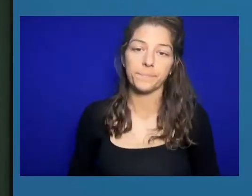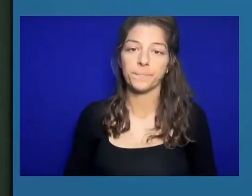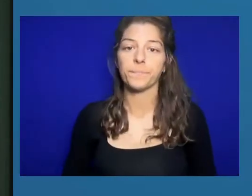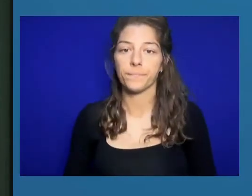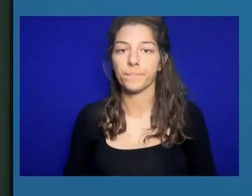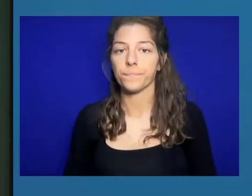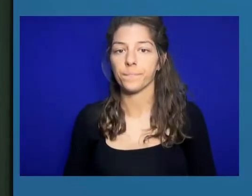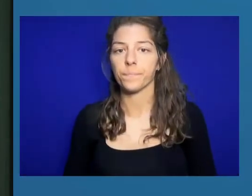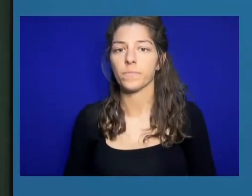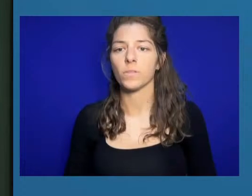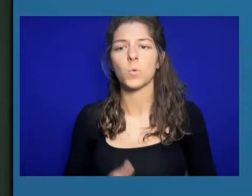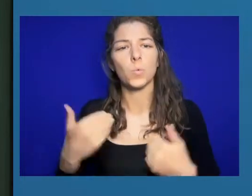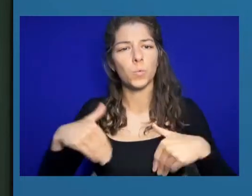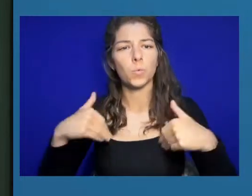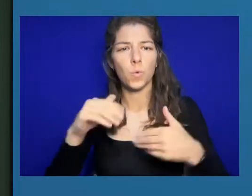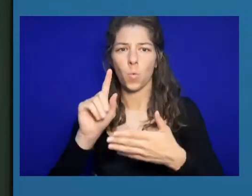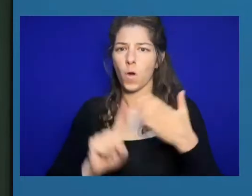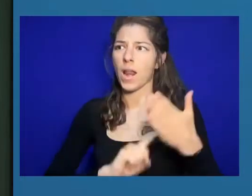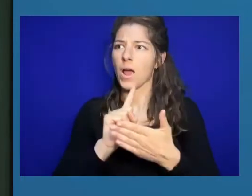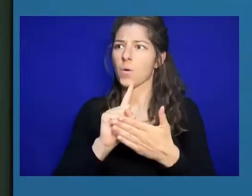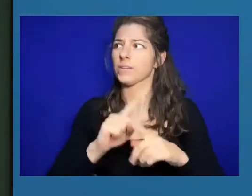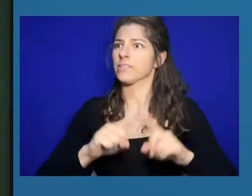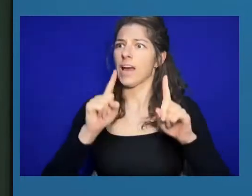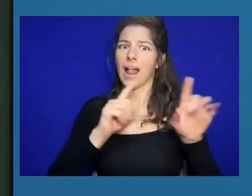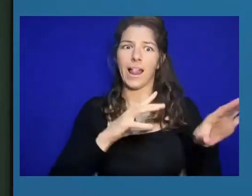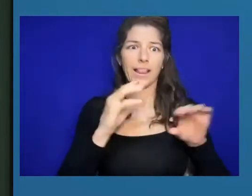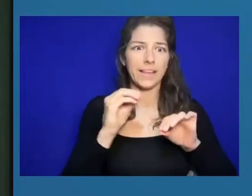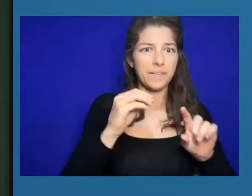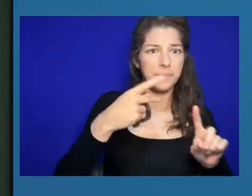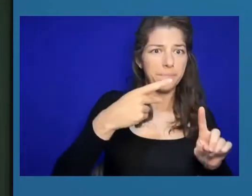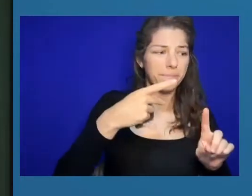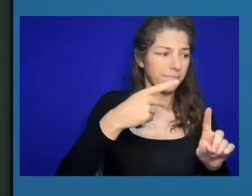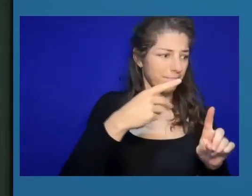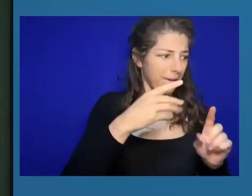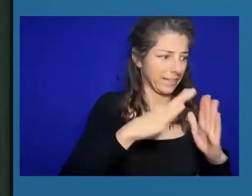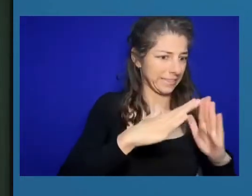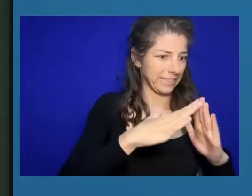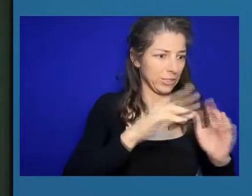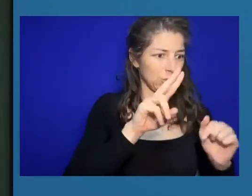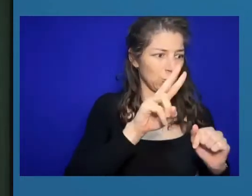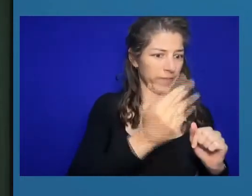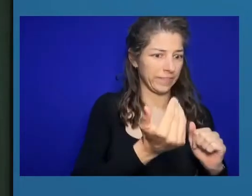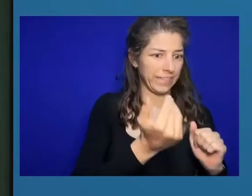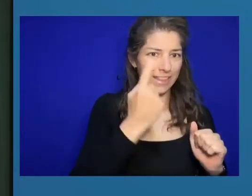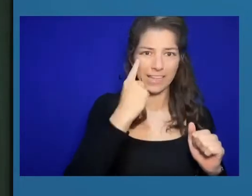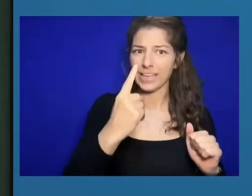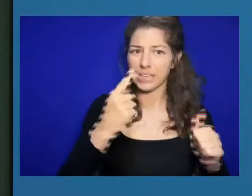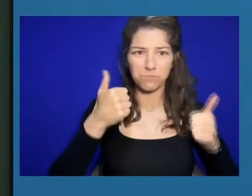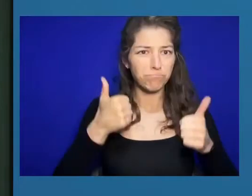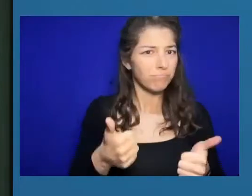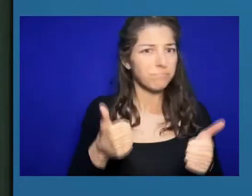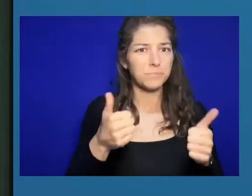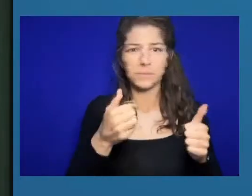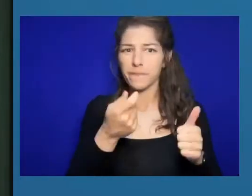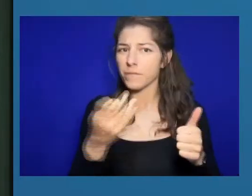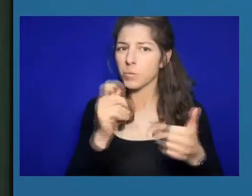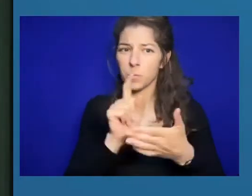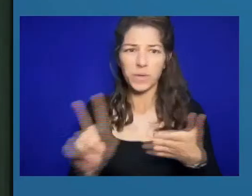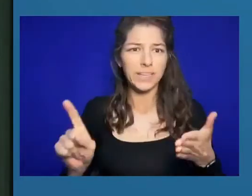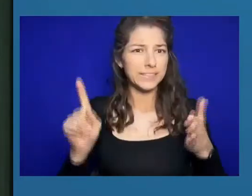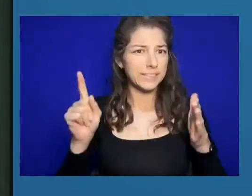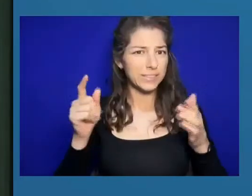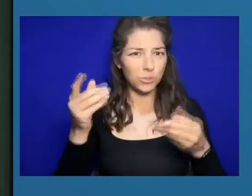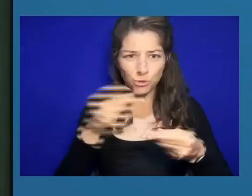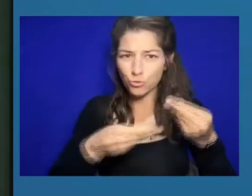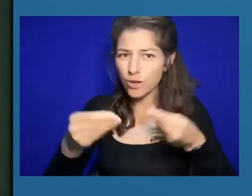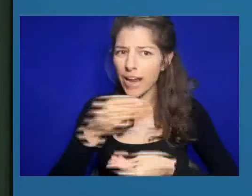What a difference an hour makes. I leave Plattsburgh at 2:15, thinking that we're on the cusp in a couple of weeks of a major trade agreement